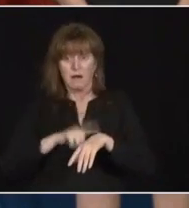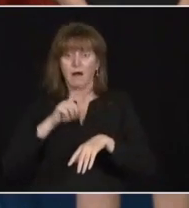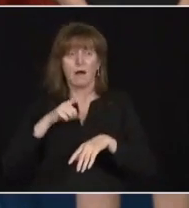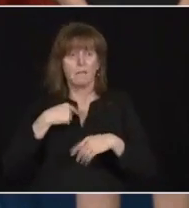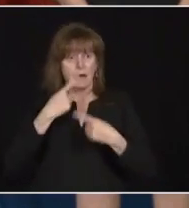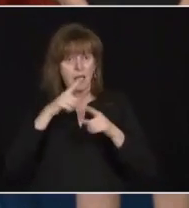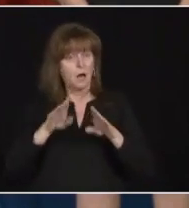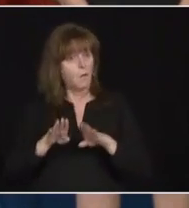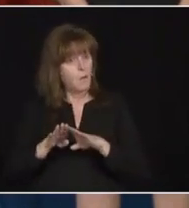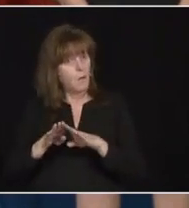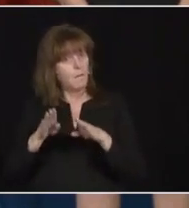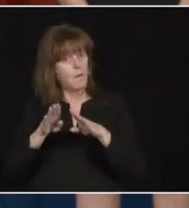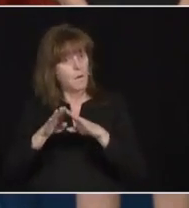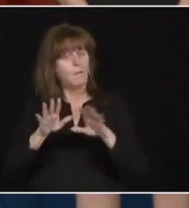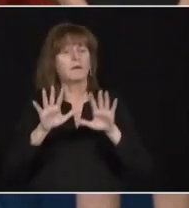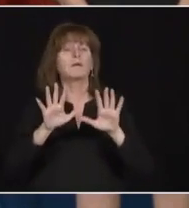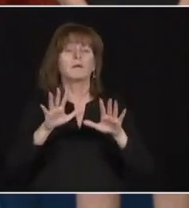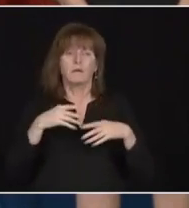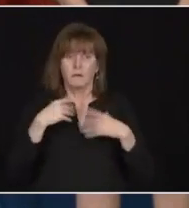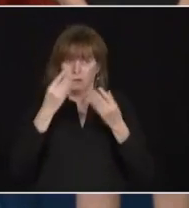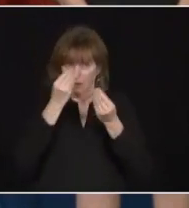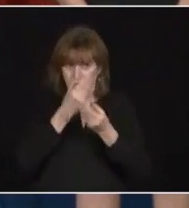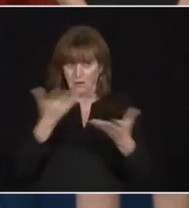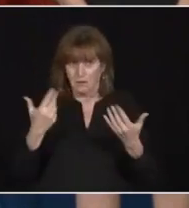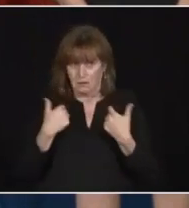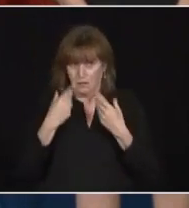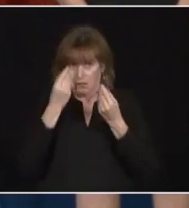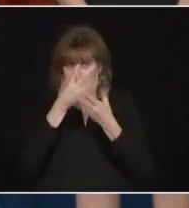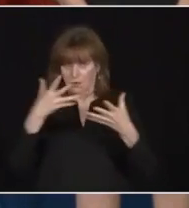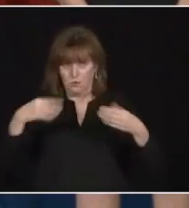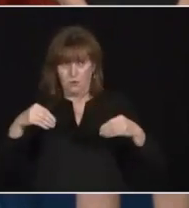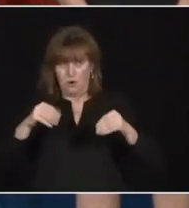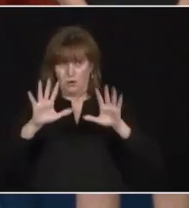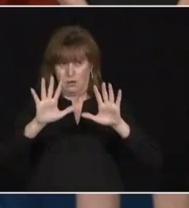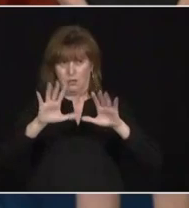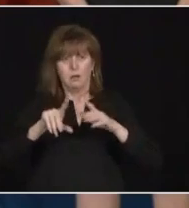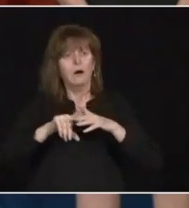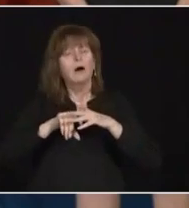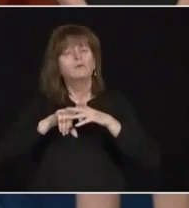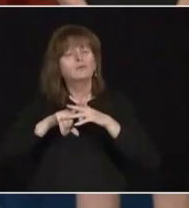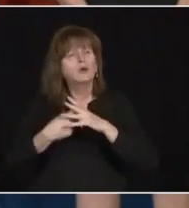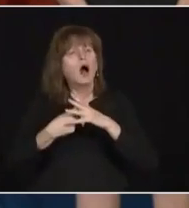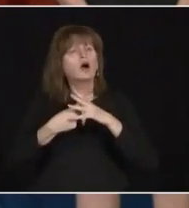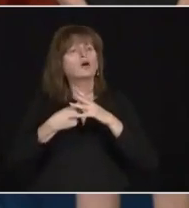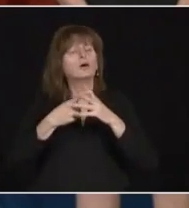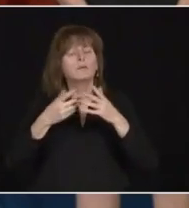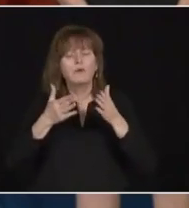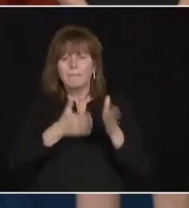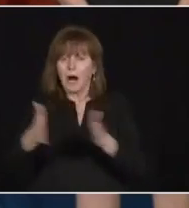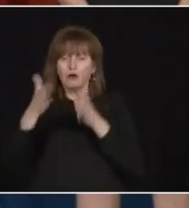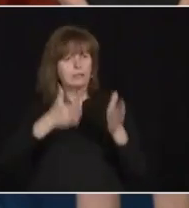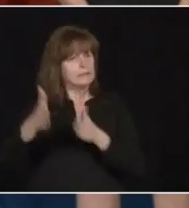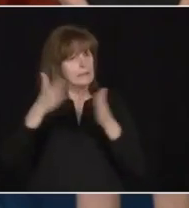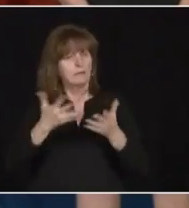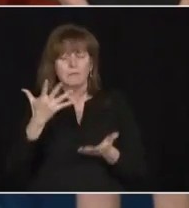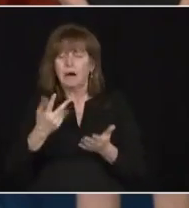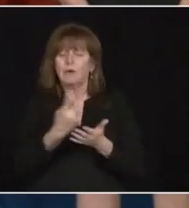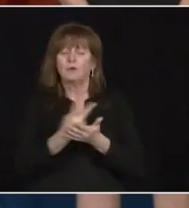now. Retail, start prepping, no matter if it's 3 weeks, 4 weeks, 2 weeks, whenever it is, start